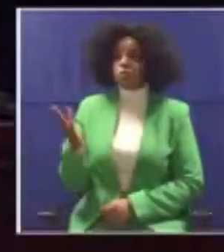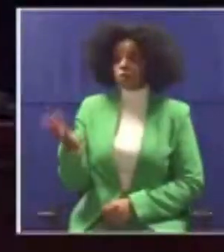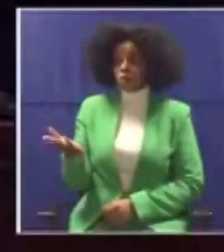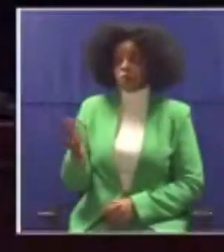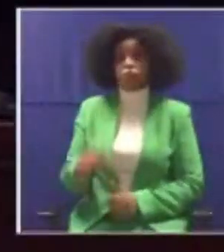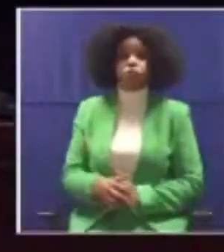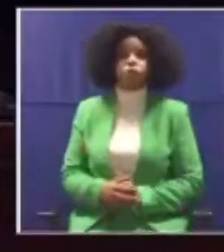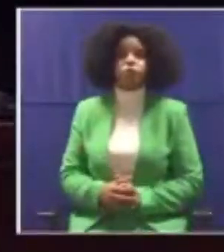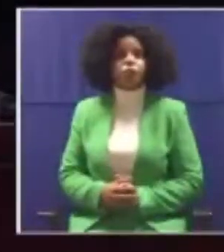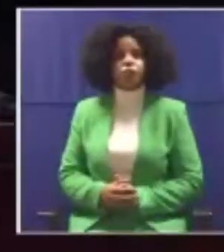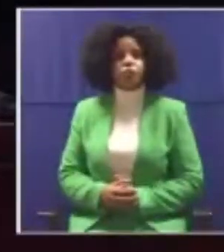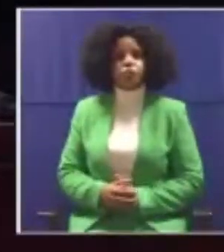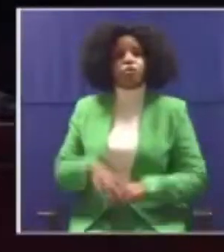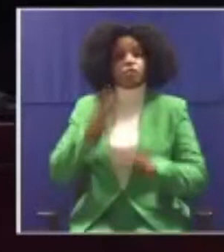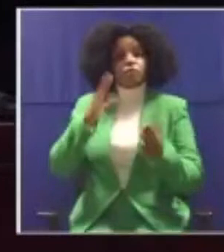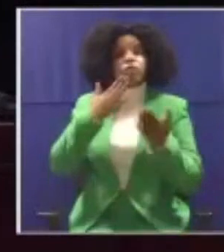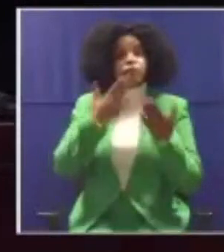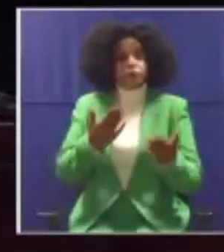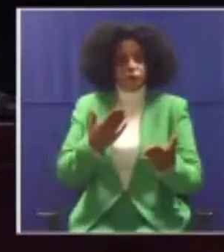Thank you,